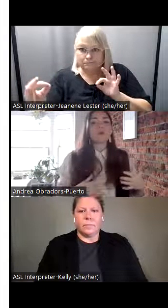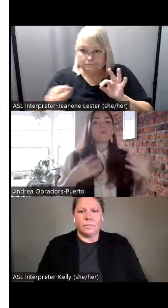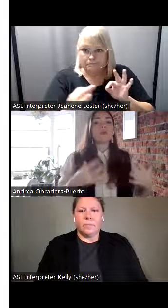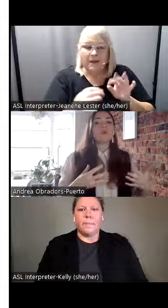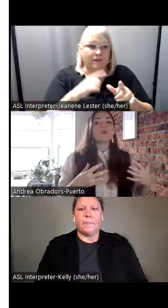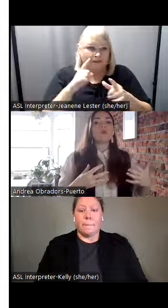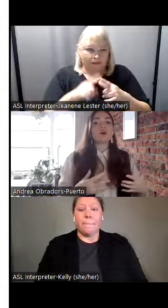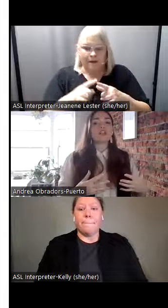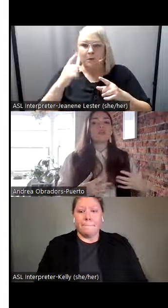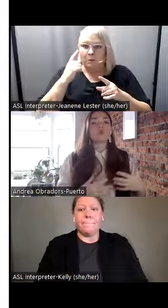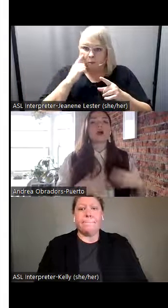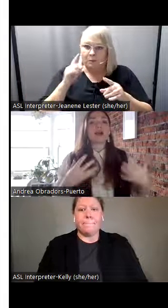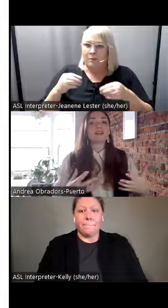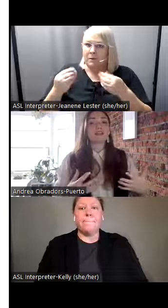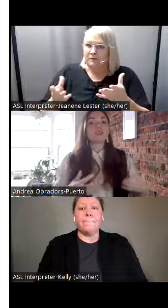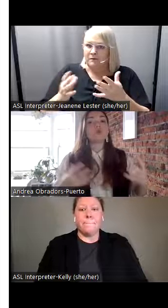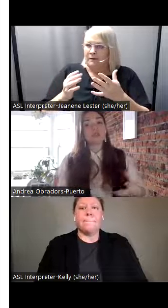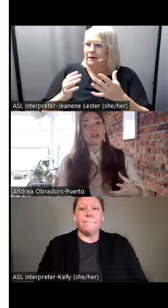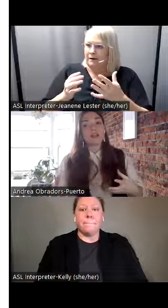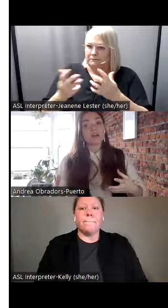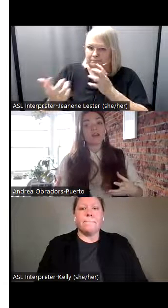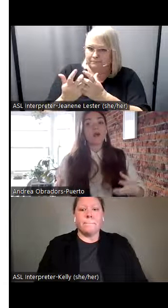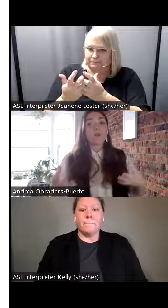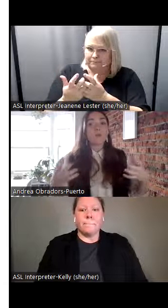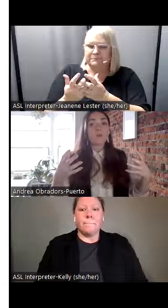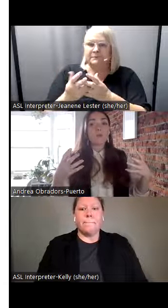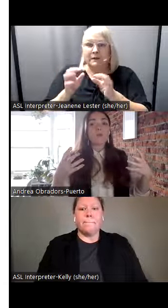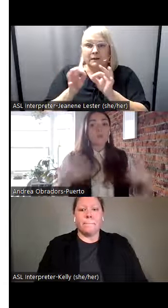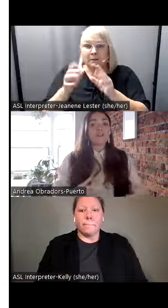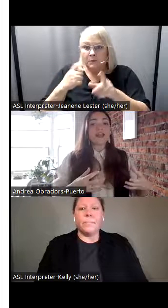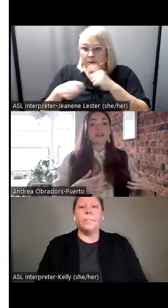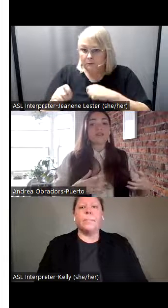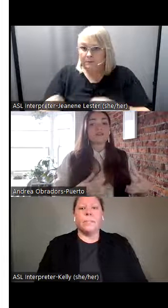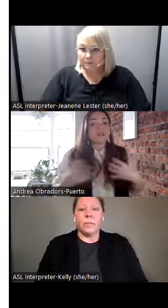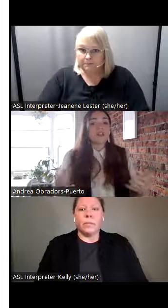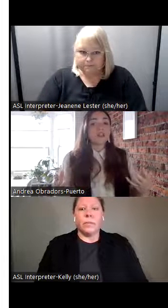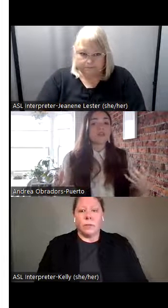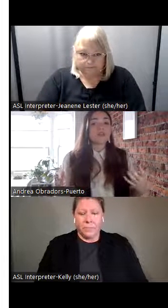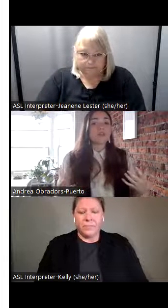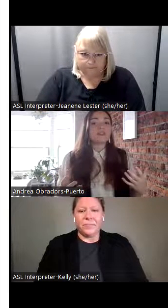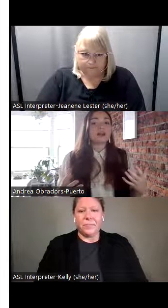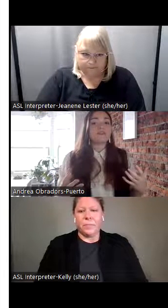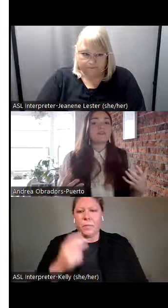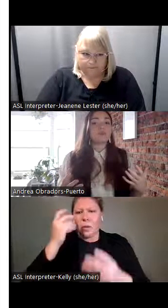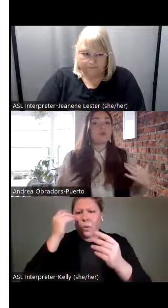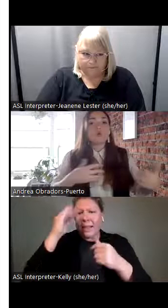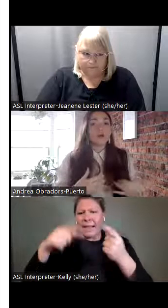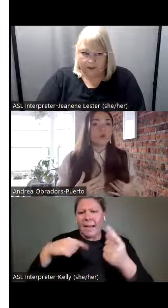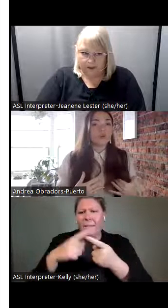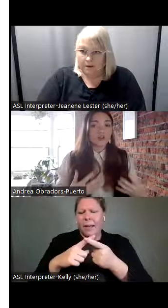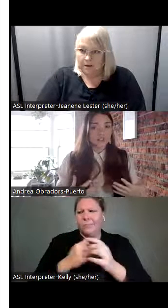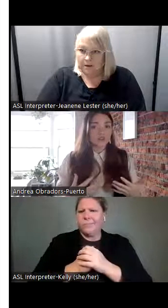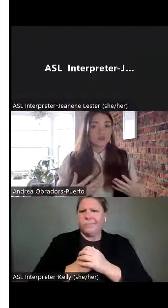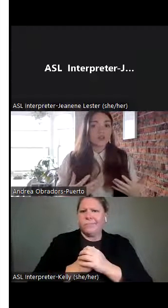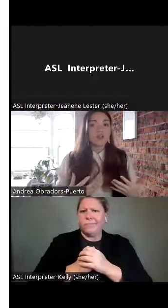about people wanting to access to cooling, but that does not necessarily mean that we want to